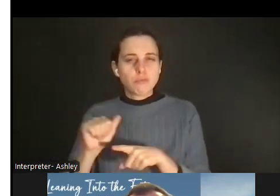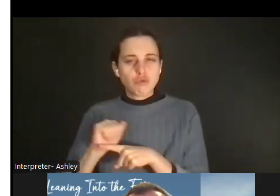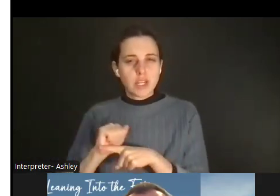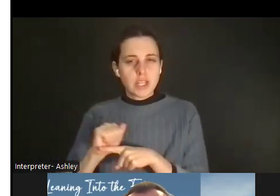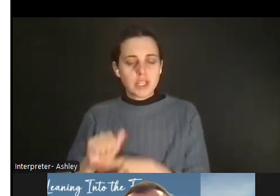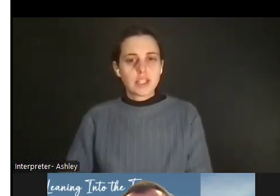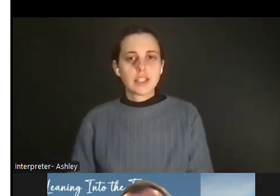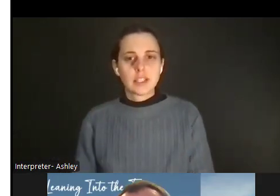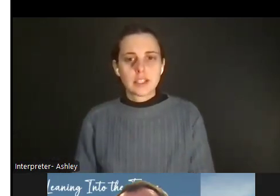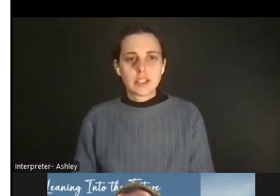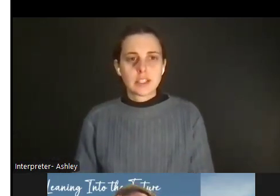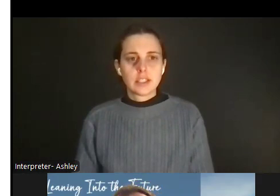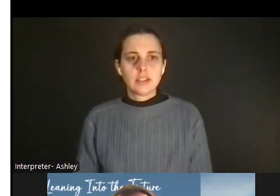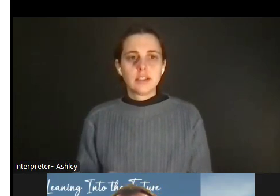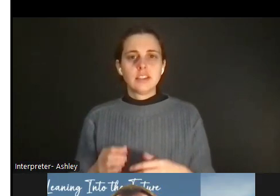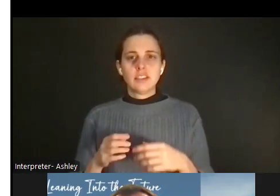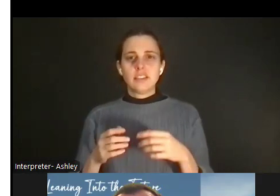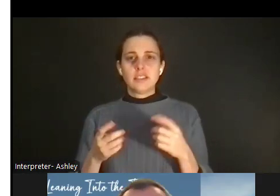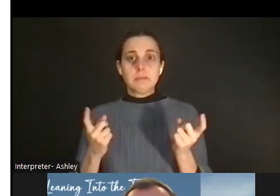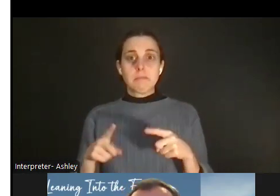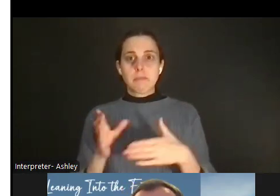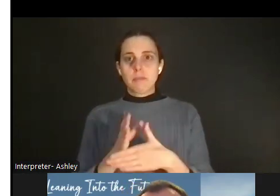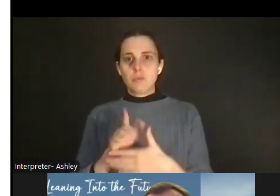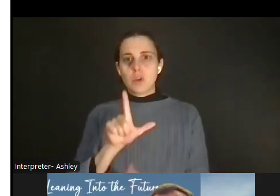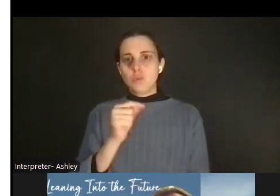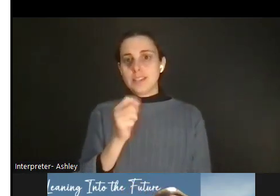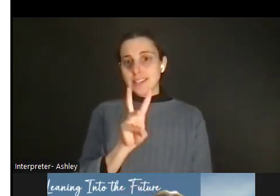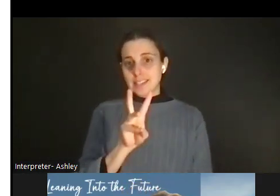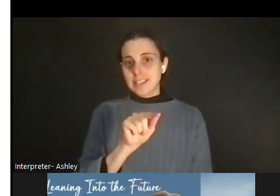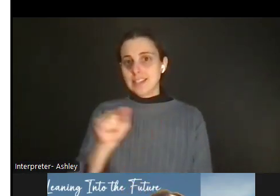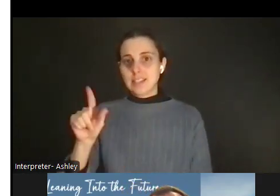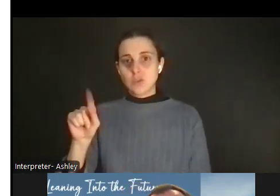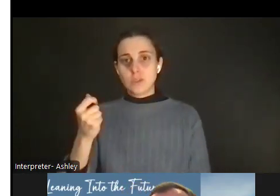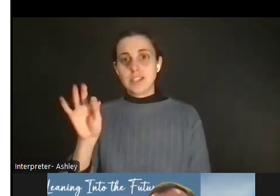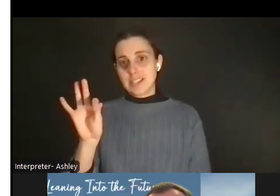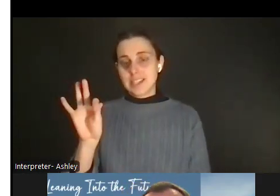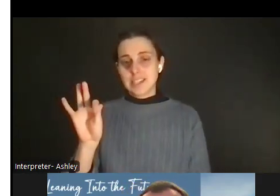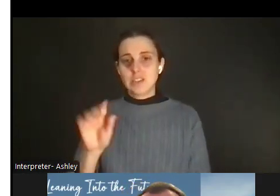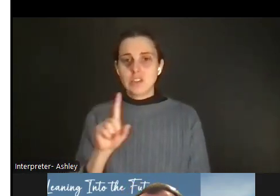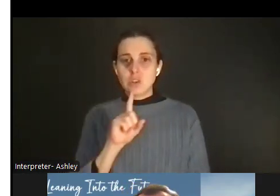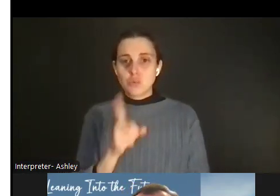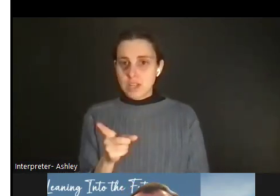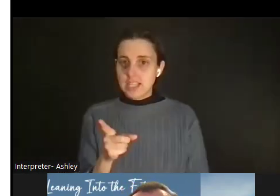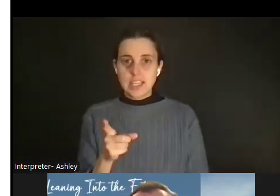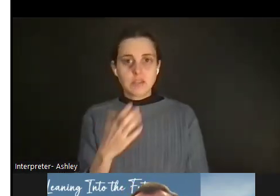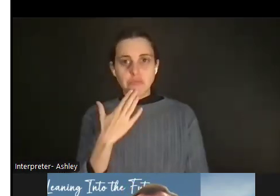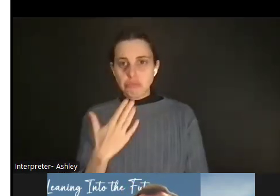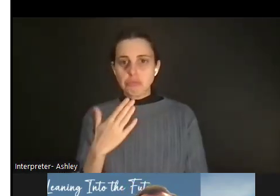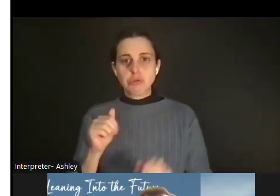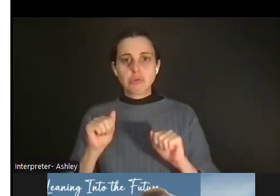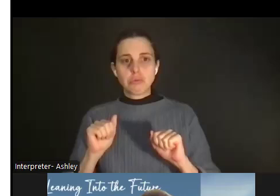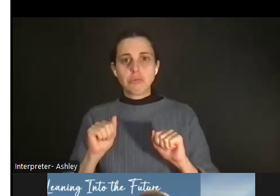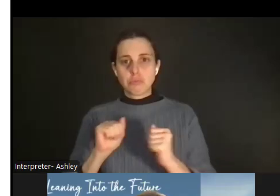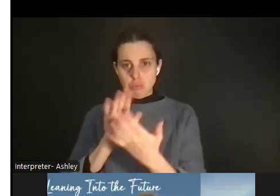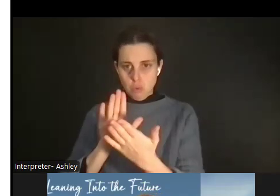deployed between 2016 and 2019, and really a bottom-up approach, right? So the PMO had that